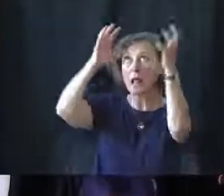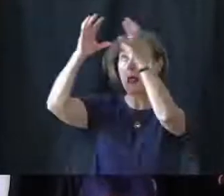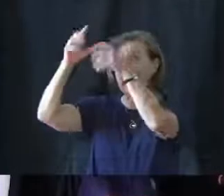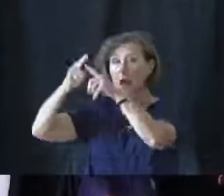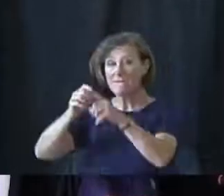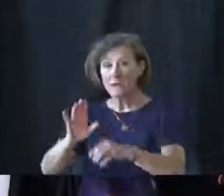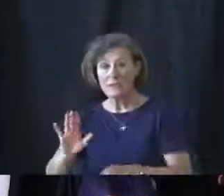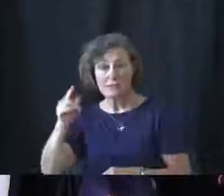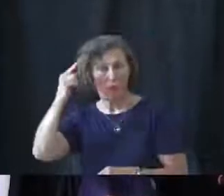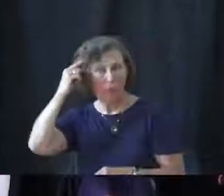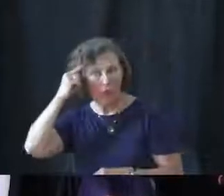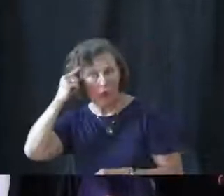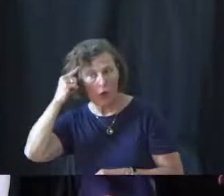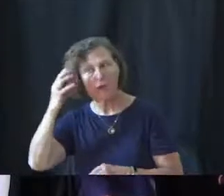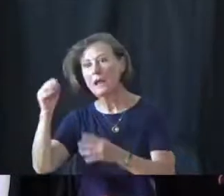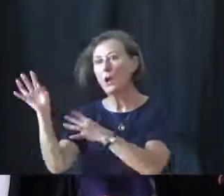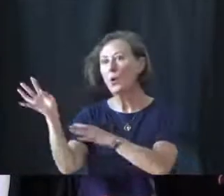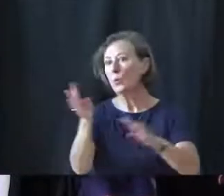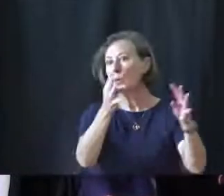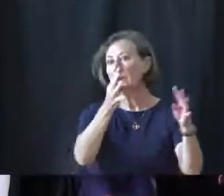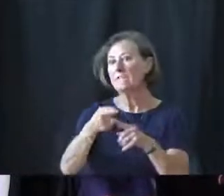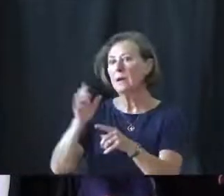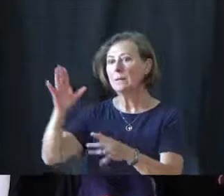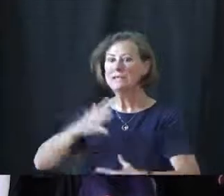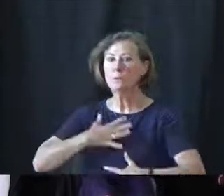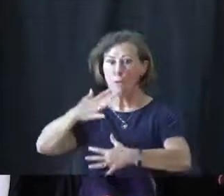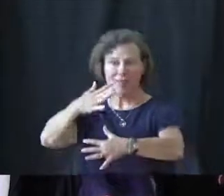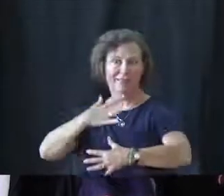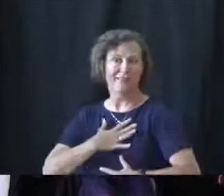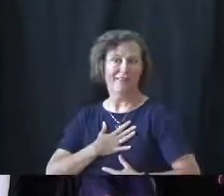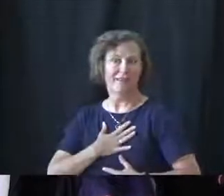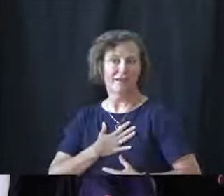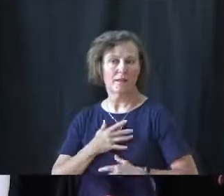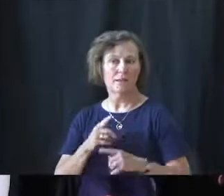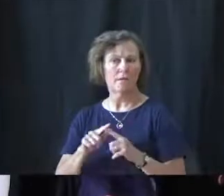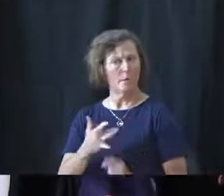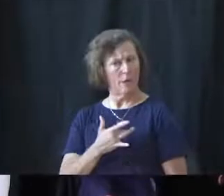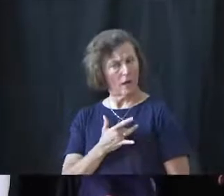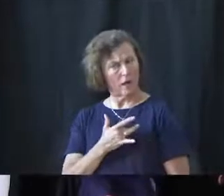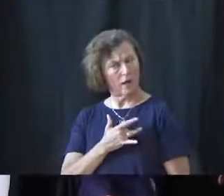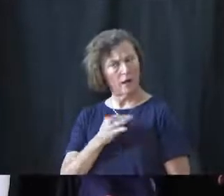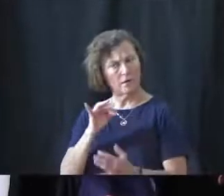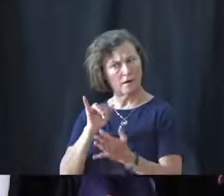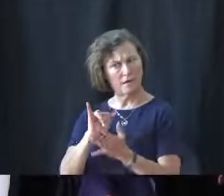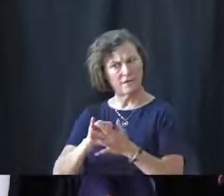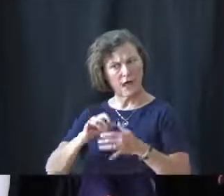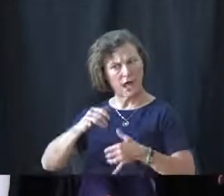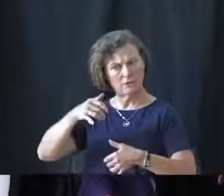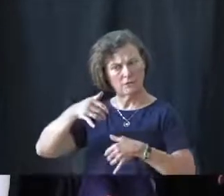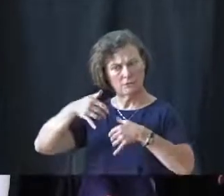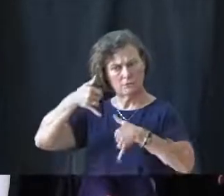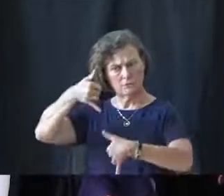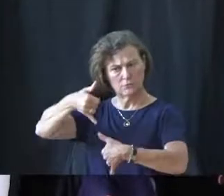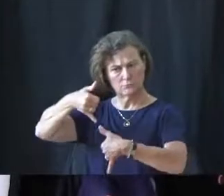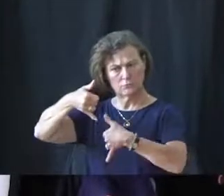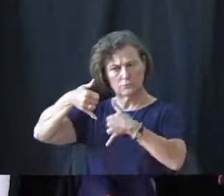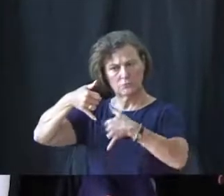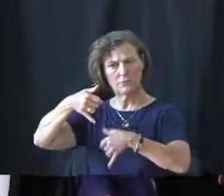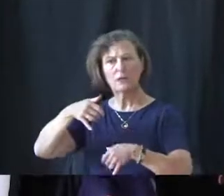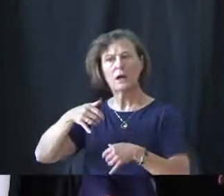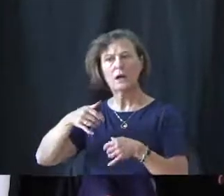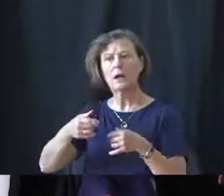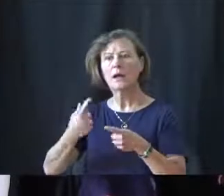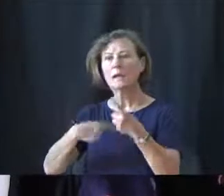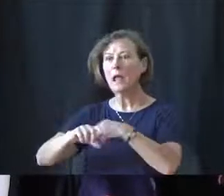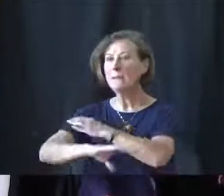thoughts, and the wind from his breath. But from the heart of the giant arose the sun, and